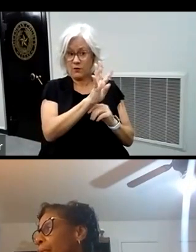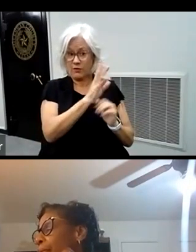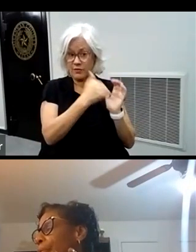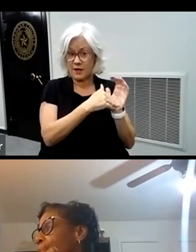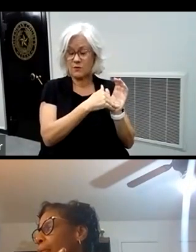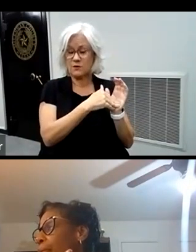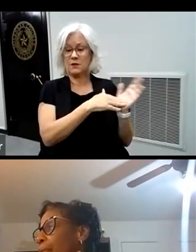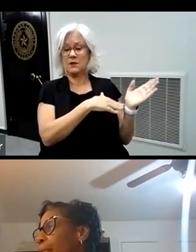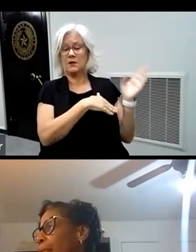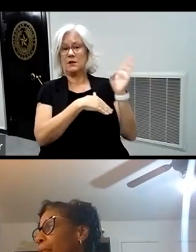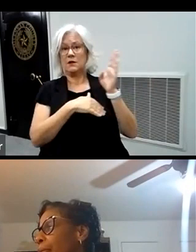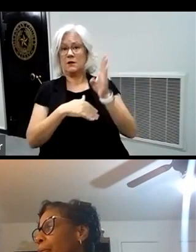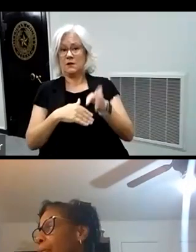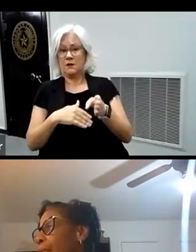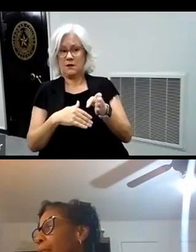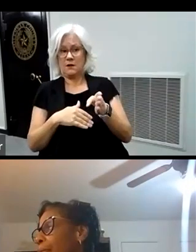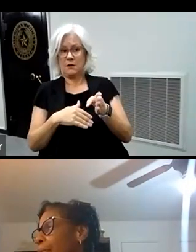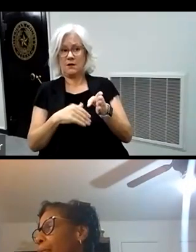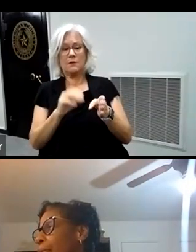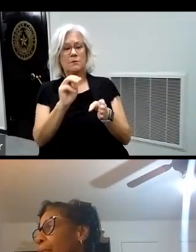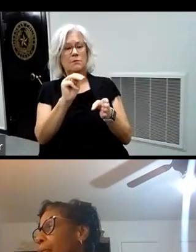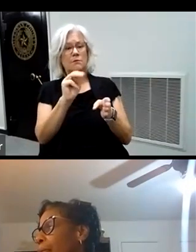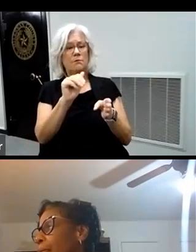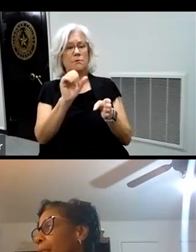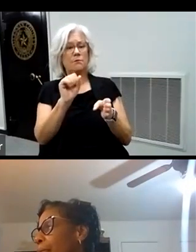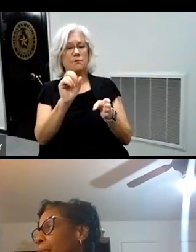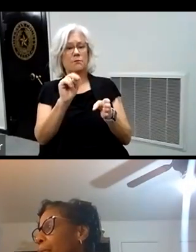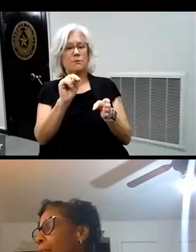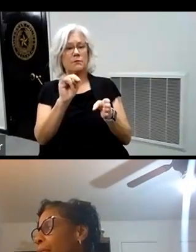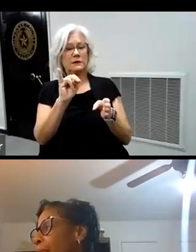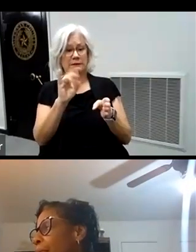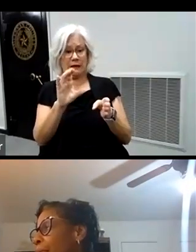$494,000. Masonic Construction,